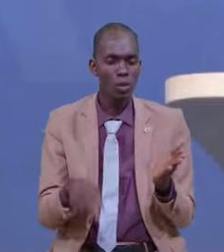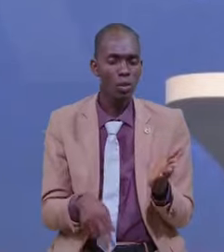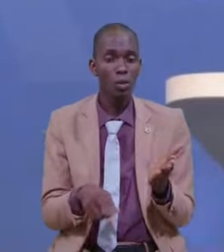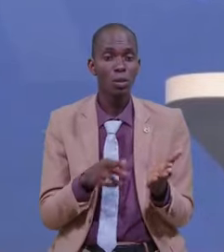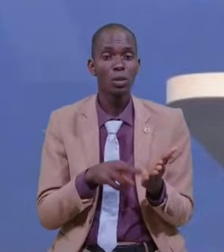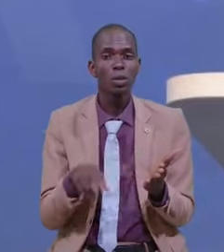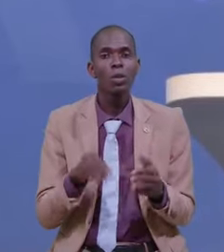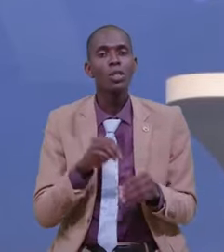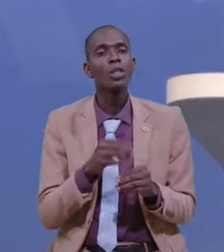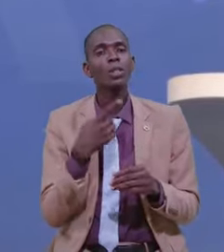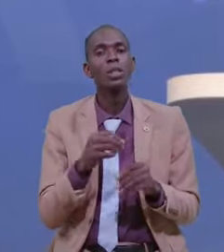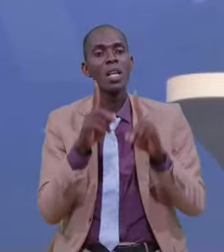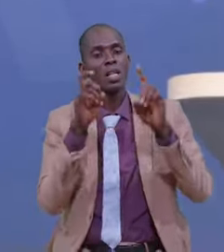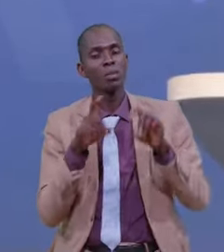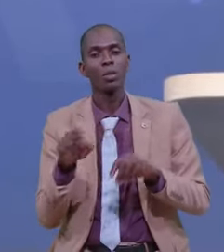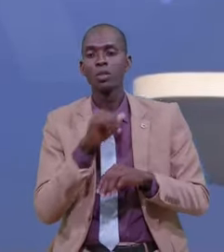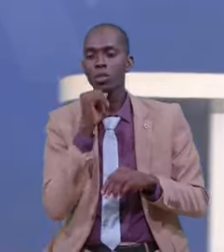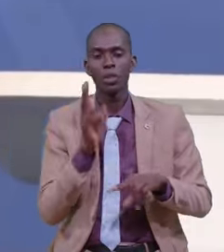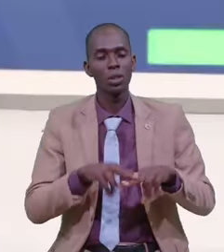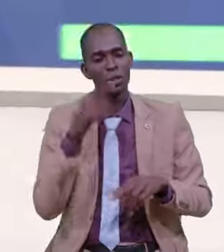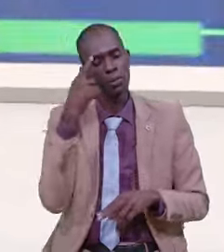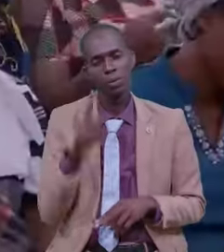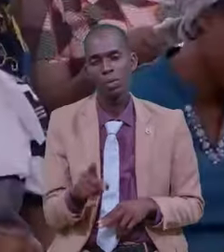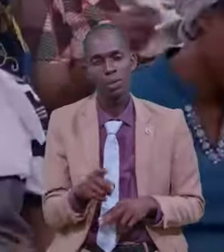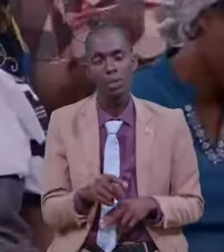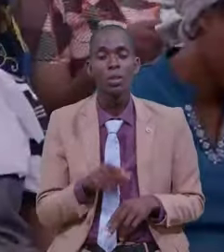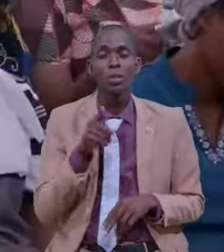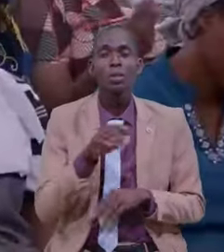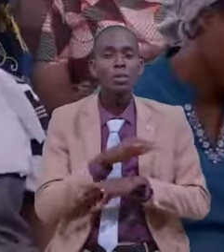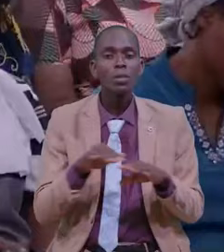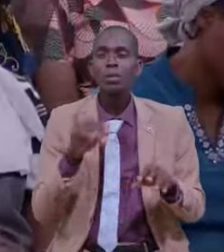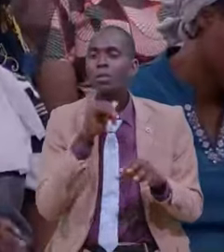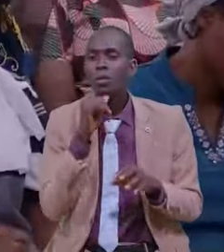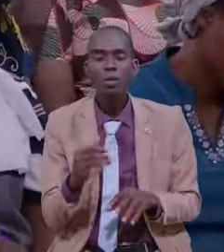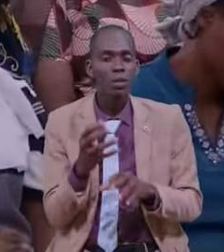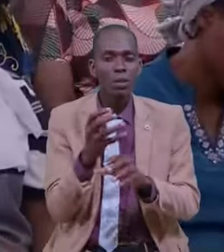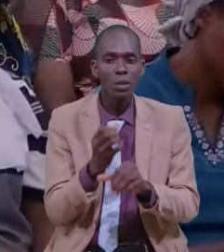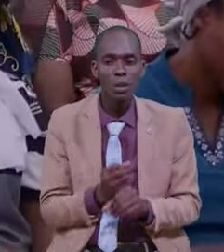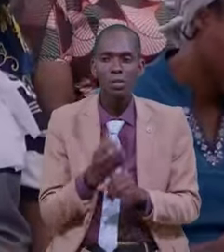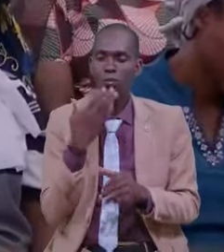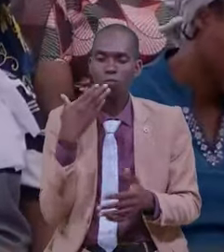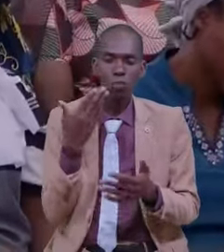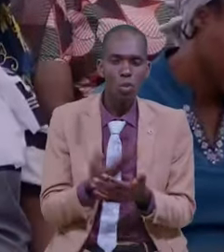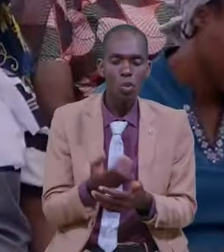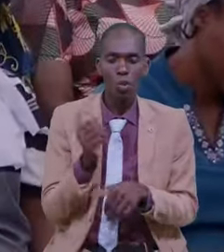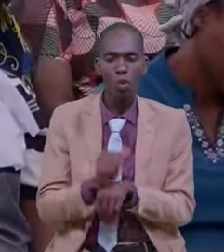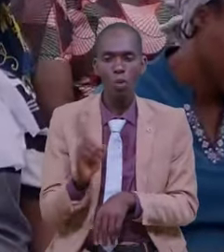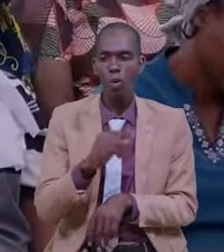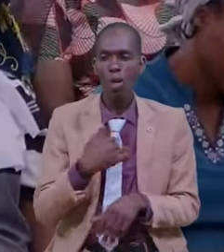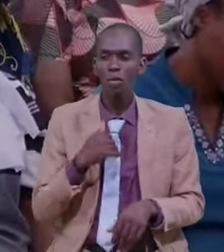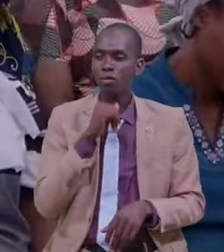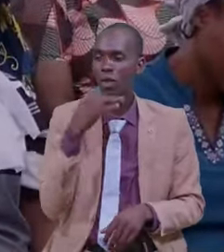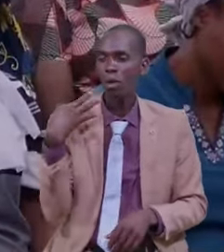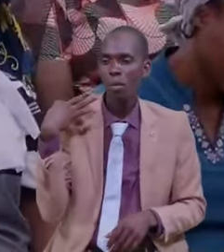did not take. He does not get a good work where he did not apply and he did not